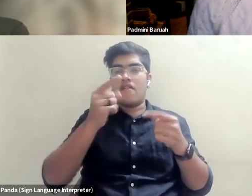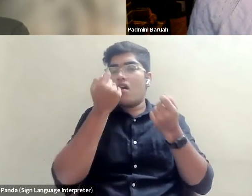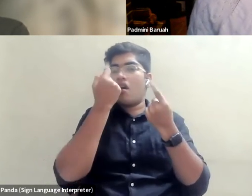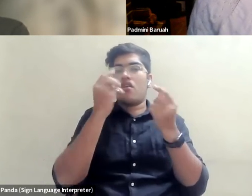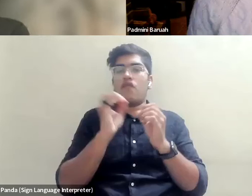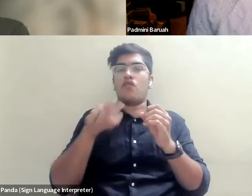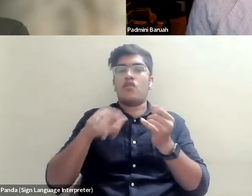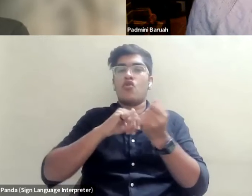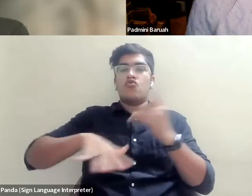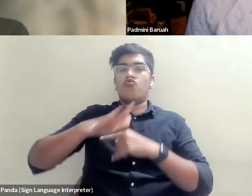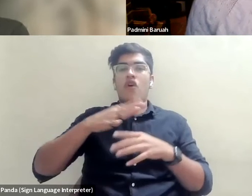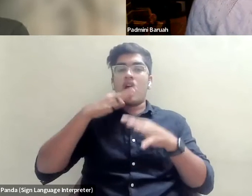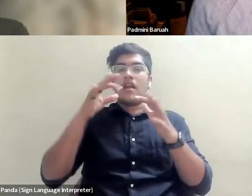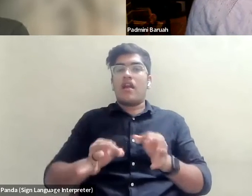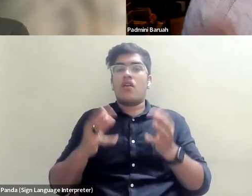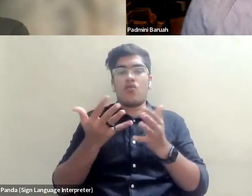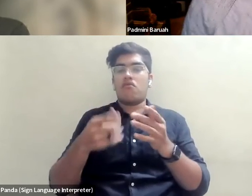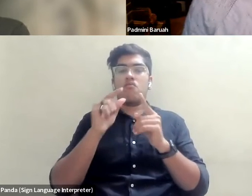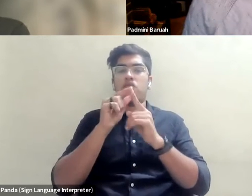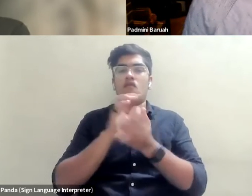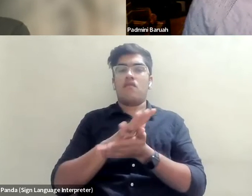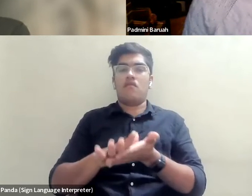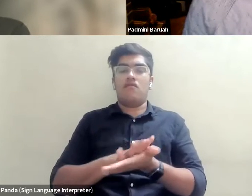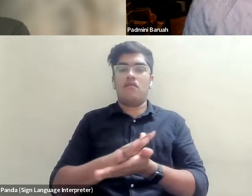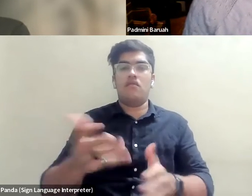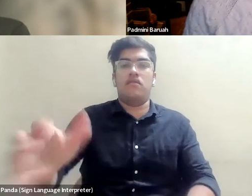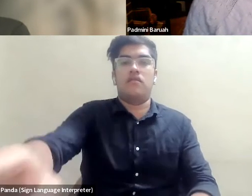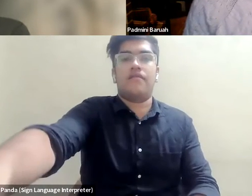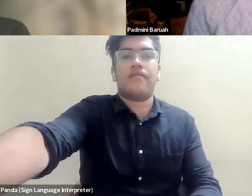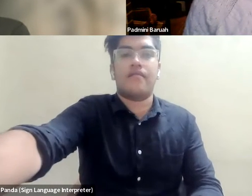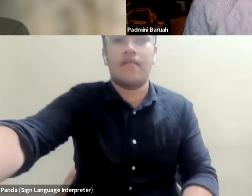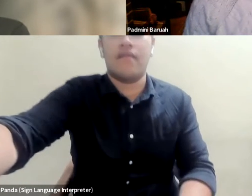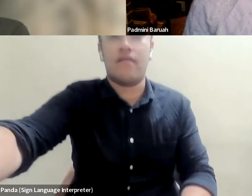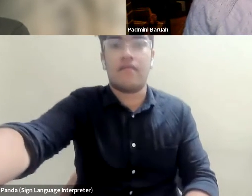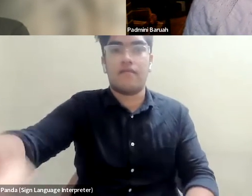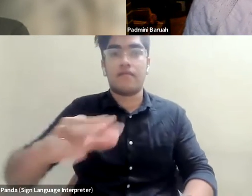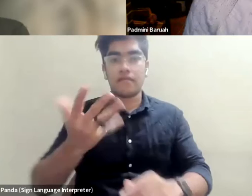social reality. So for instance, in one document,